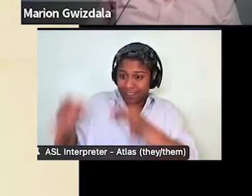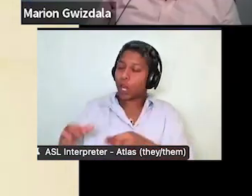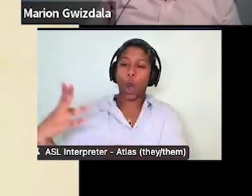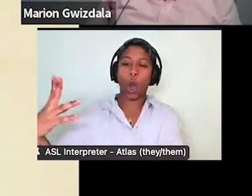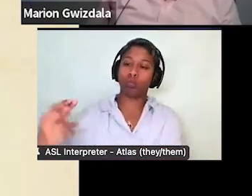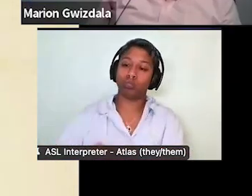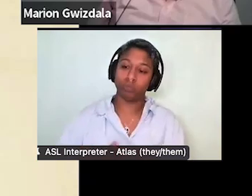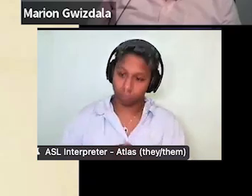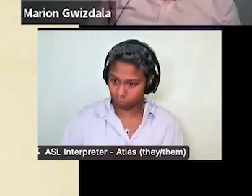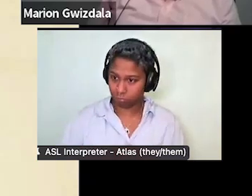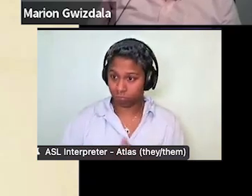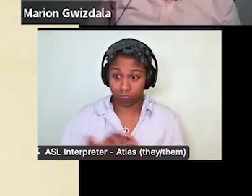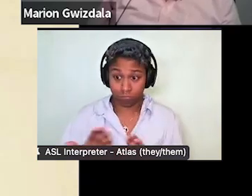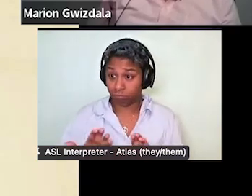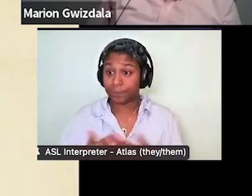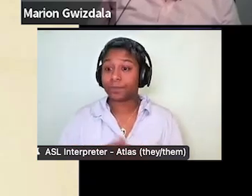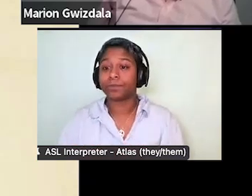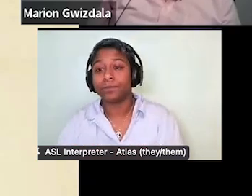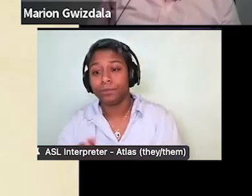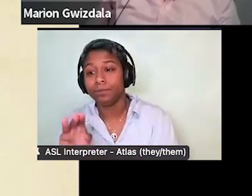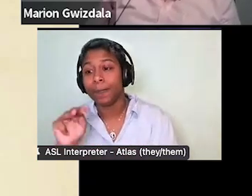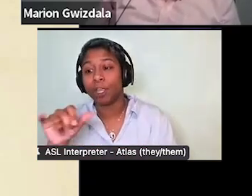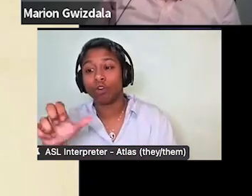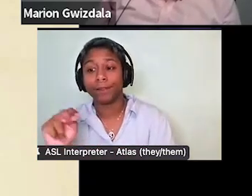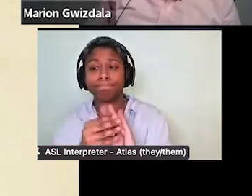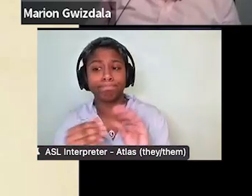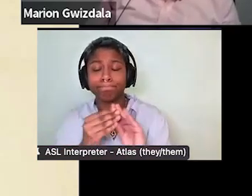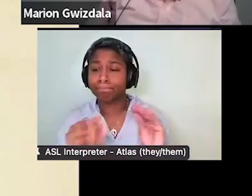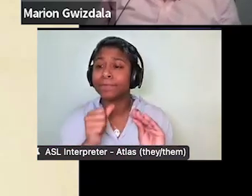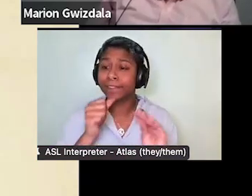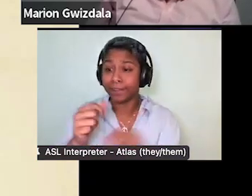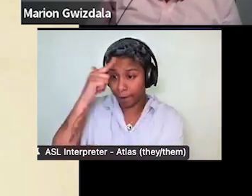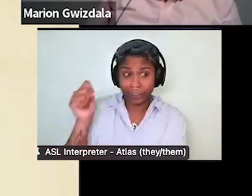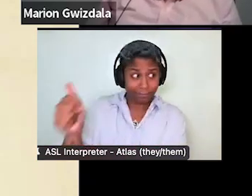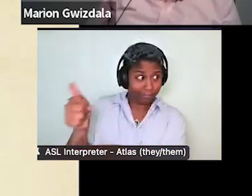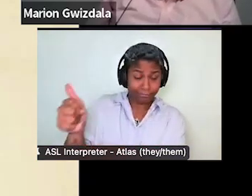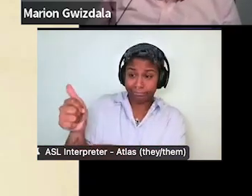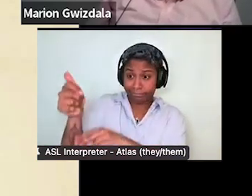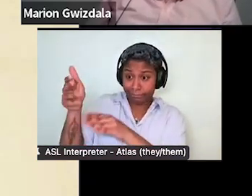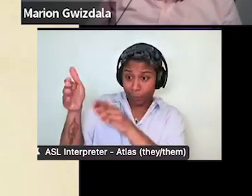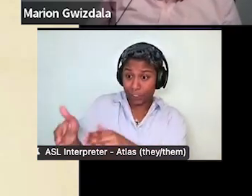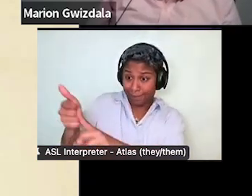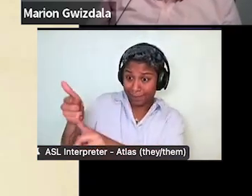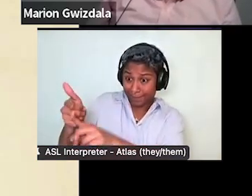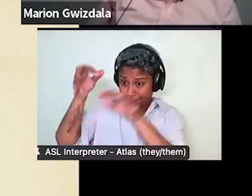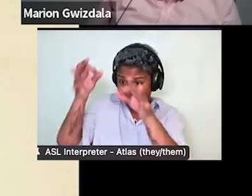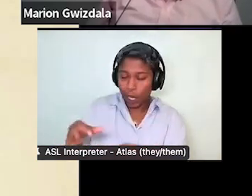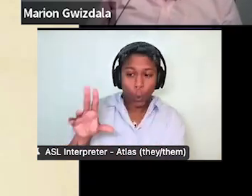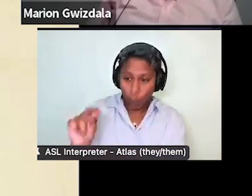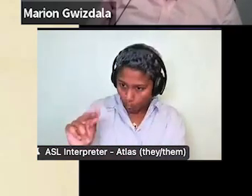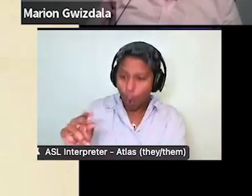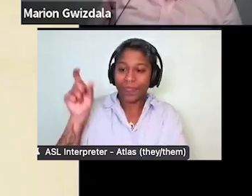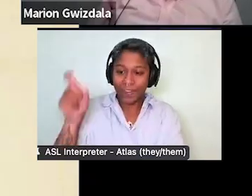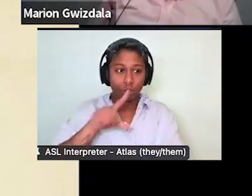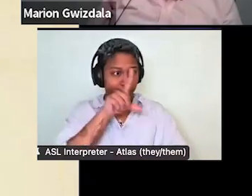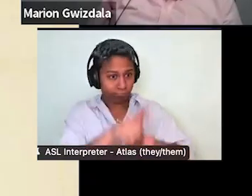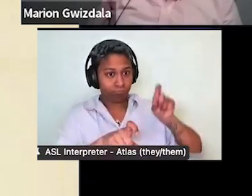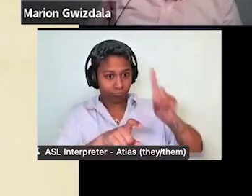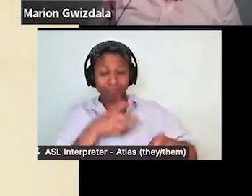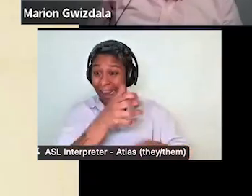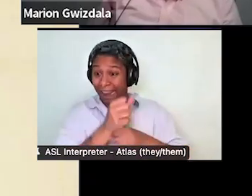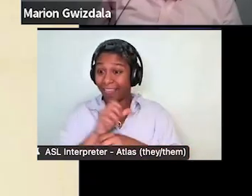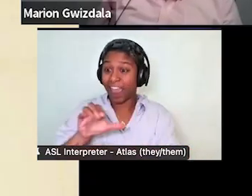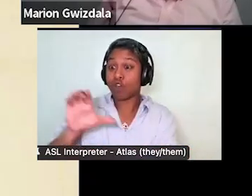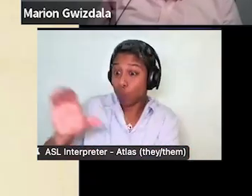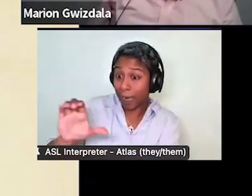Well, it's not up to the person to decide. It's up to the person to ask the questions and to get the credible assurance and to make sure